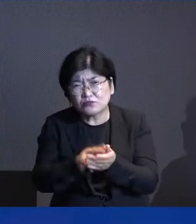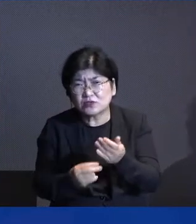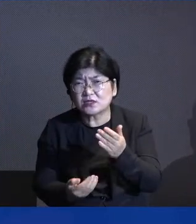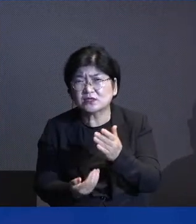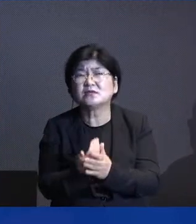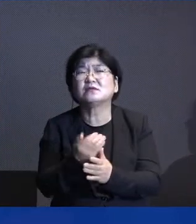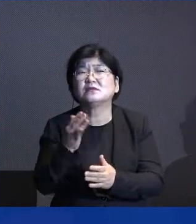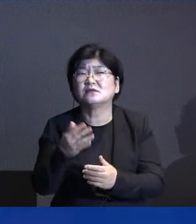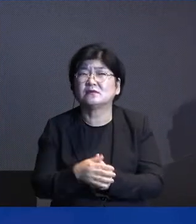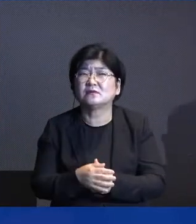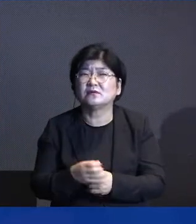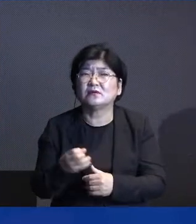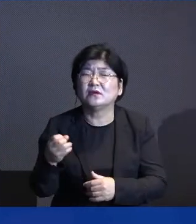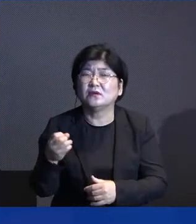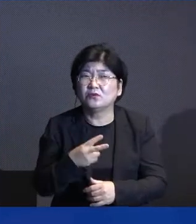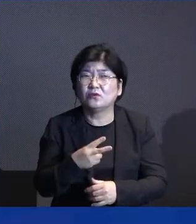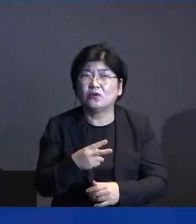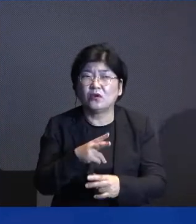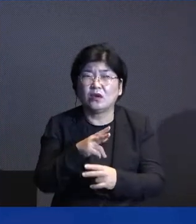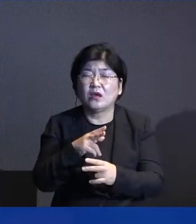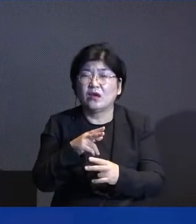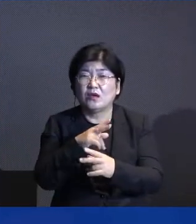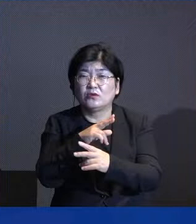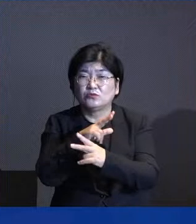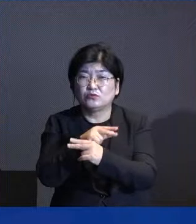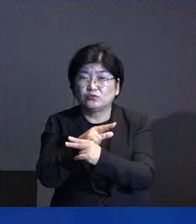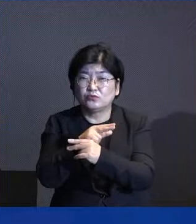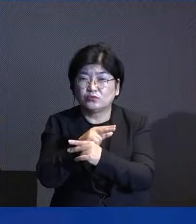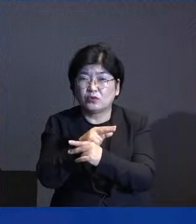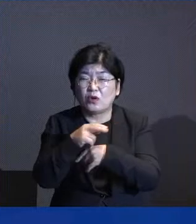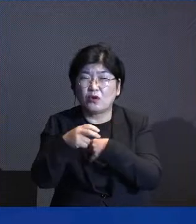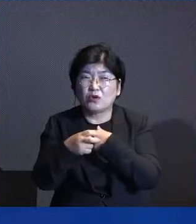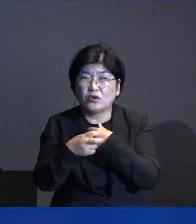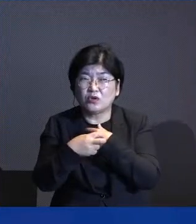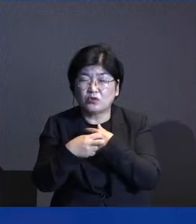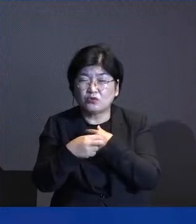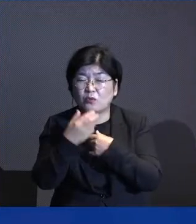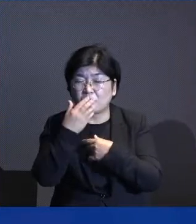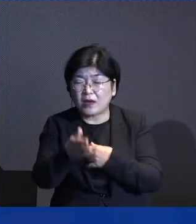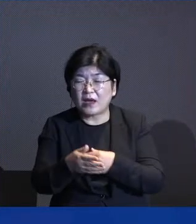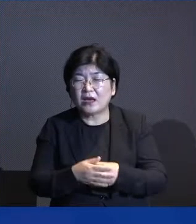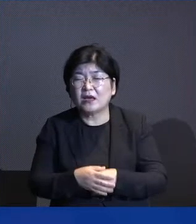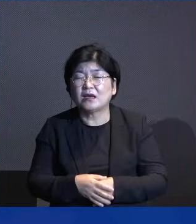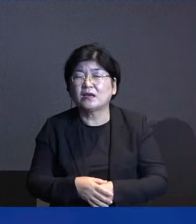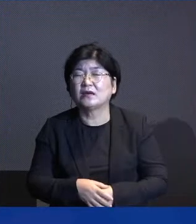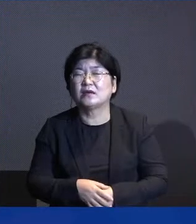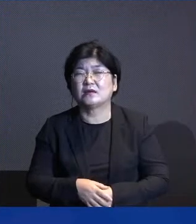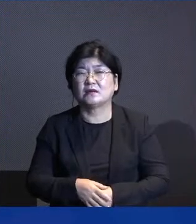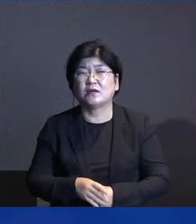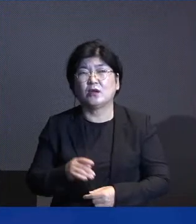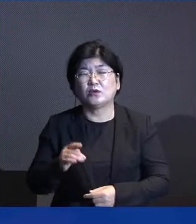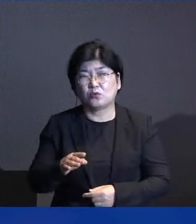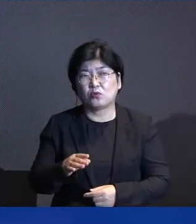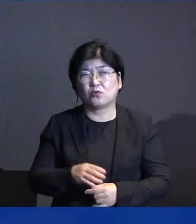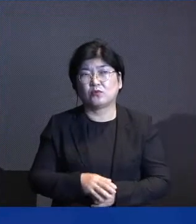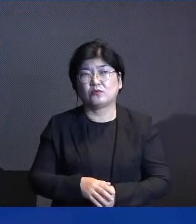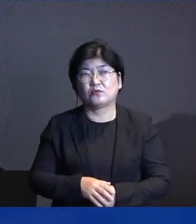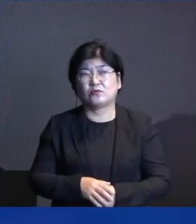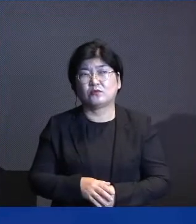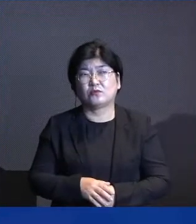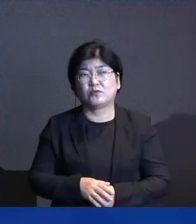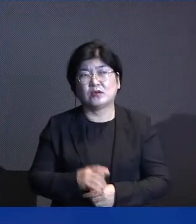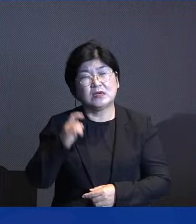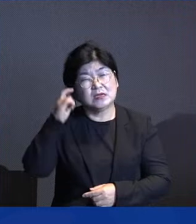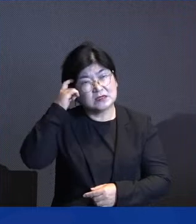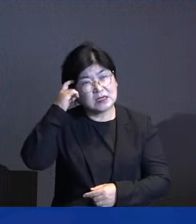telemedicine, lack of awareness. And finally, when individuals have started having behavioral symptoms which have gone out of control, they